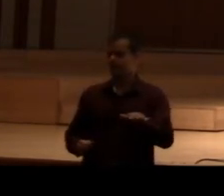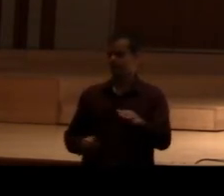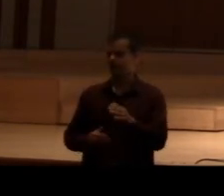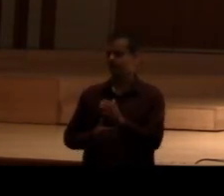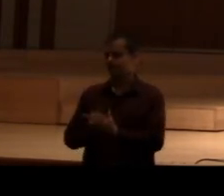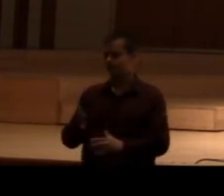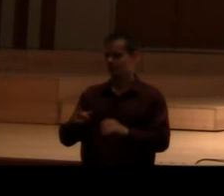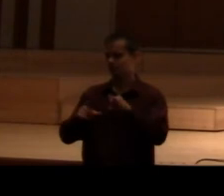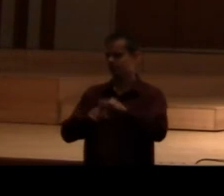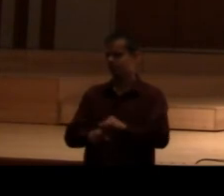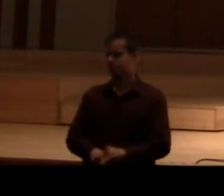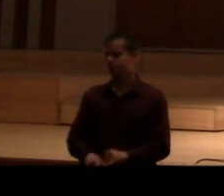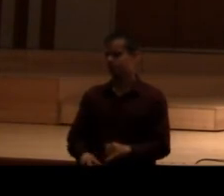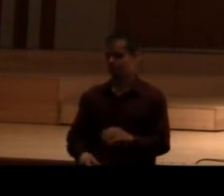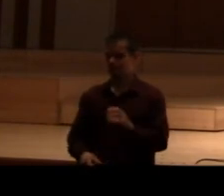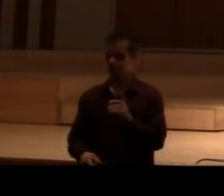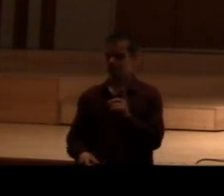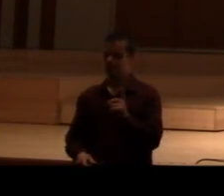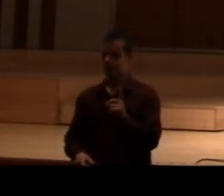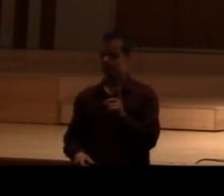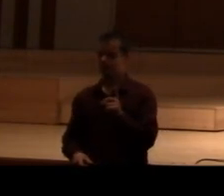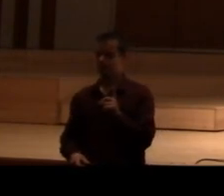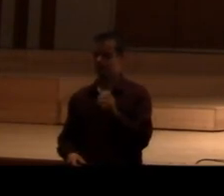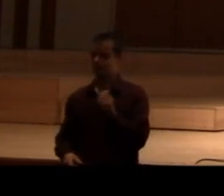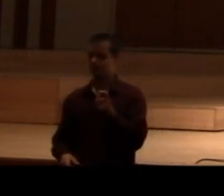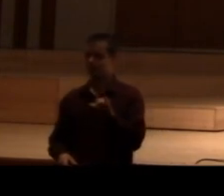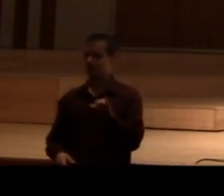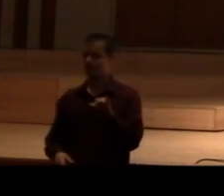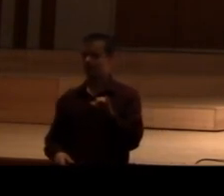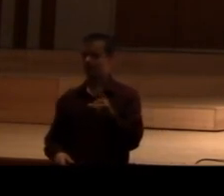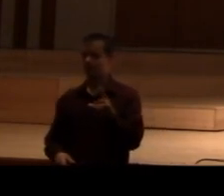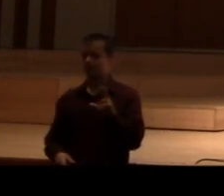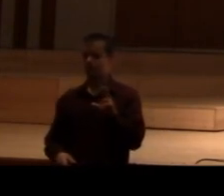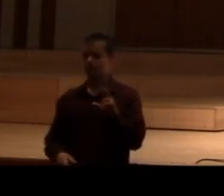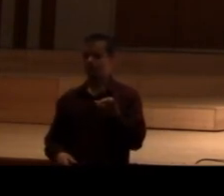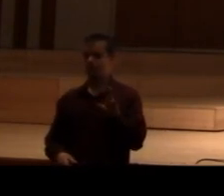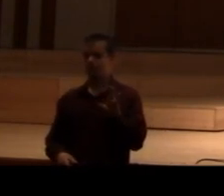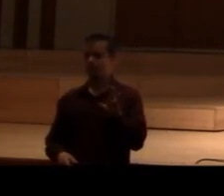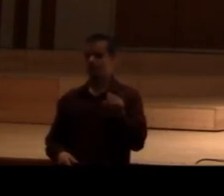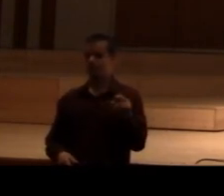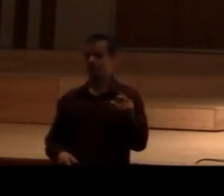deoxyribonucleic acid, D-O-X-Y-R-O... No, I can't. Never mind.